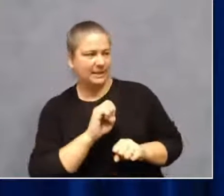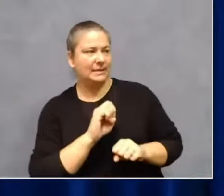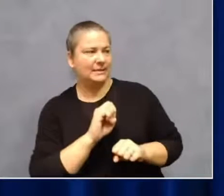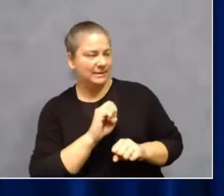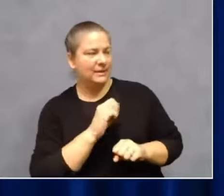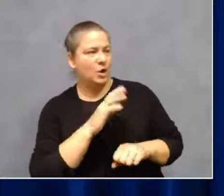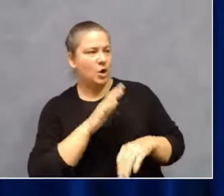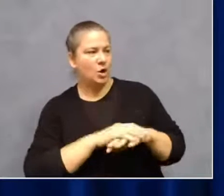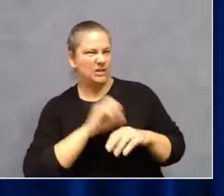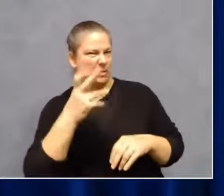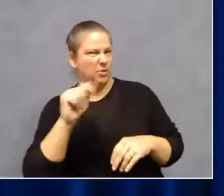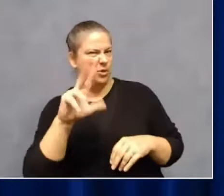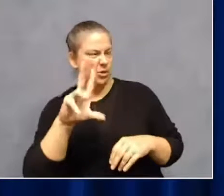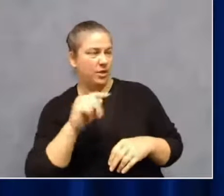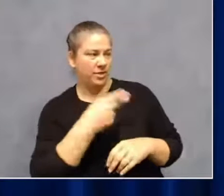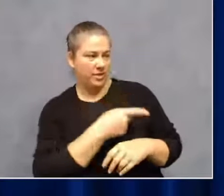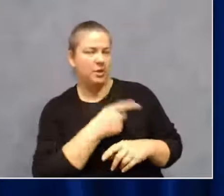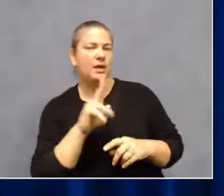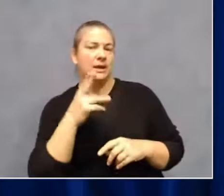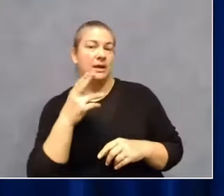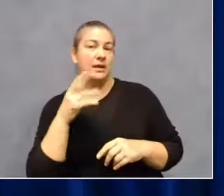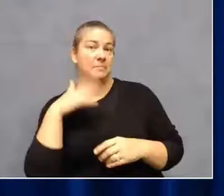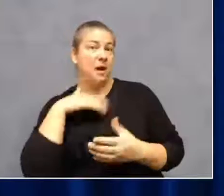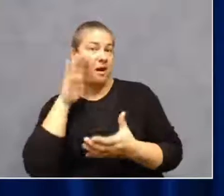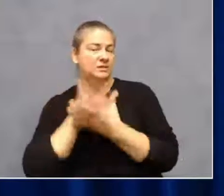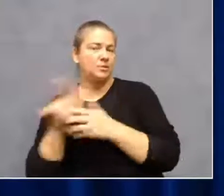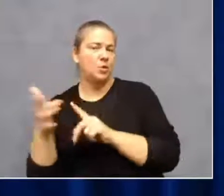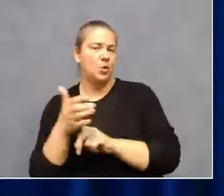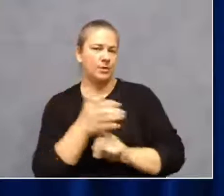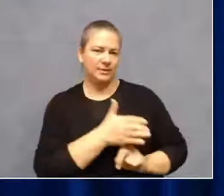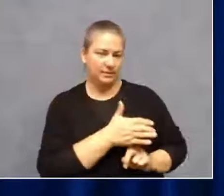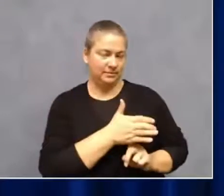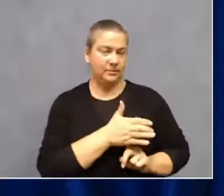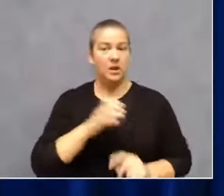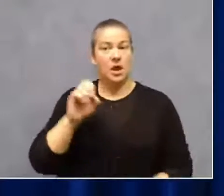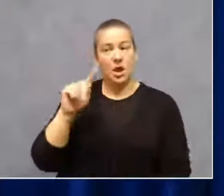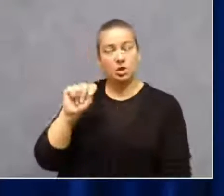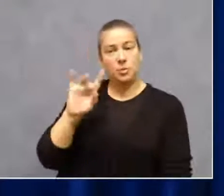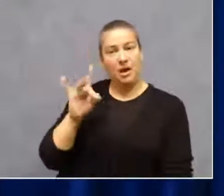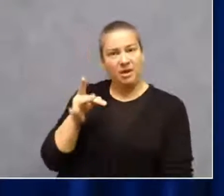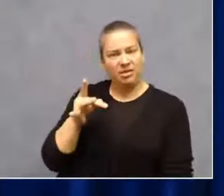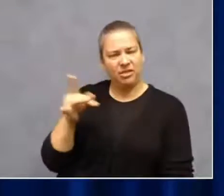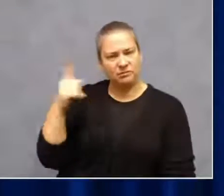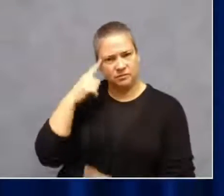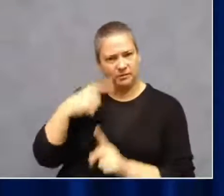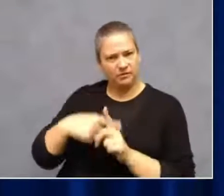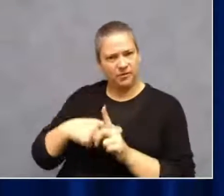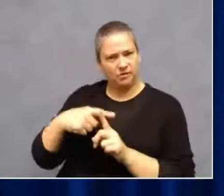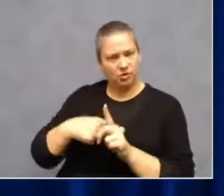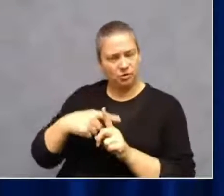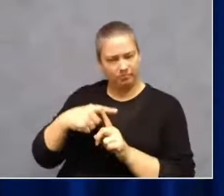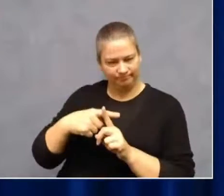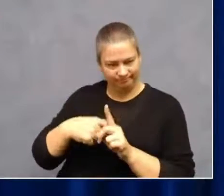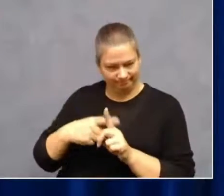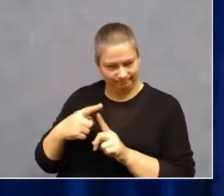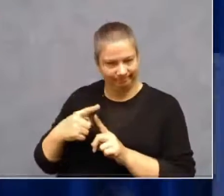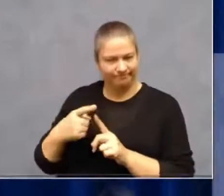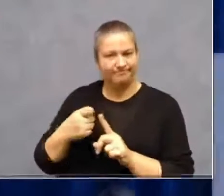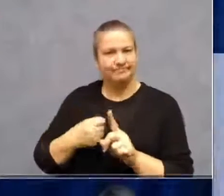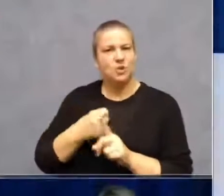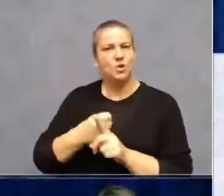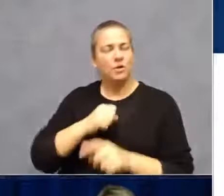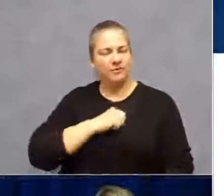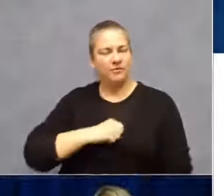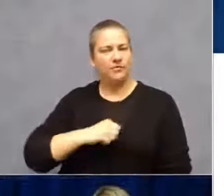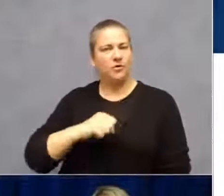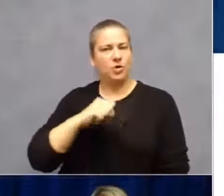began quarantine. During the evening of October 8th, he developed a fever and a cough. His symptoms worsened, and he was